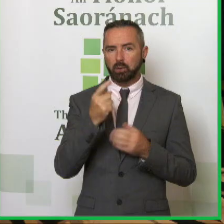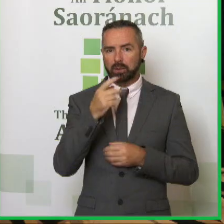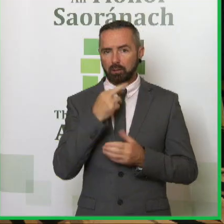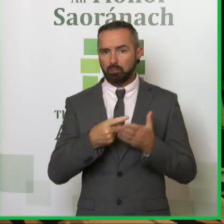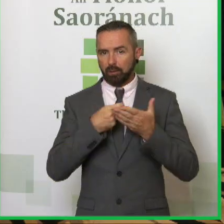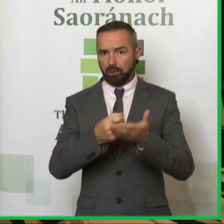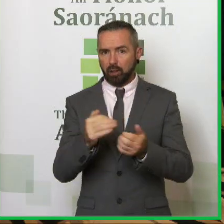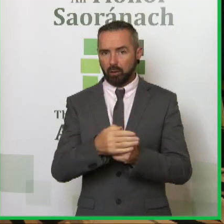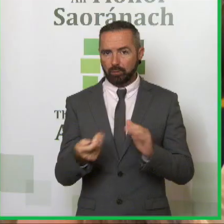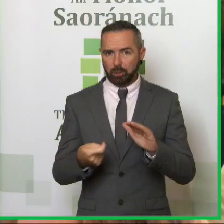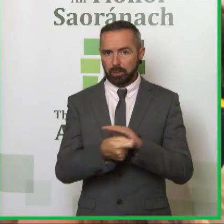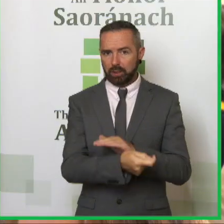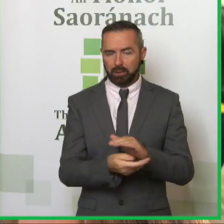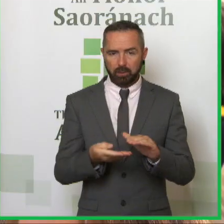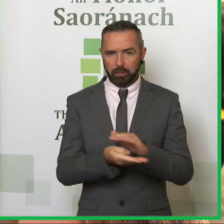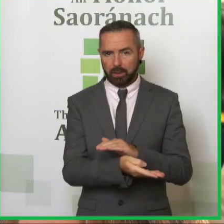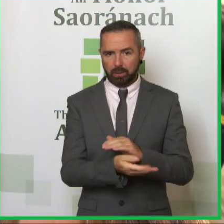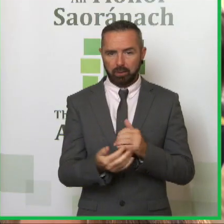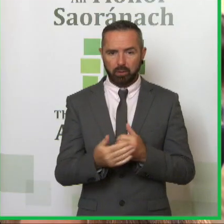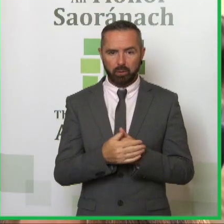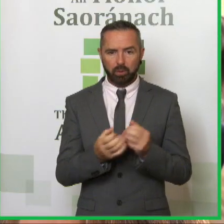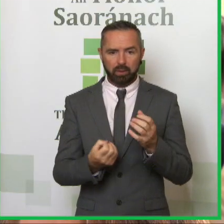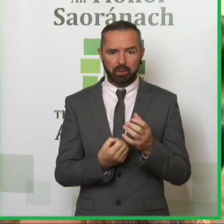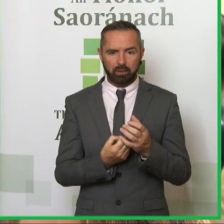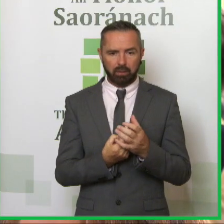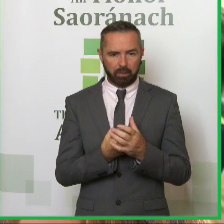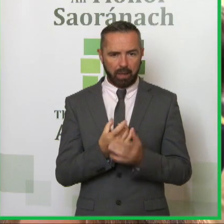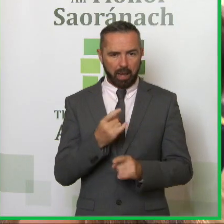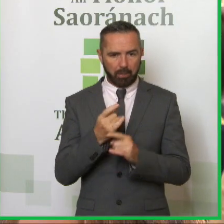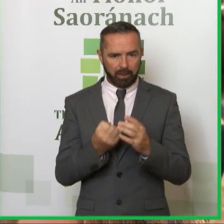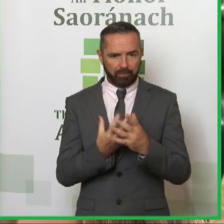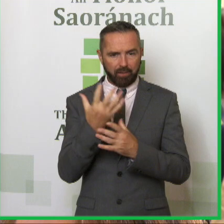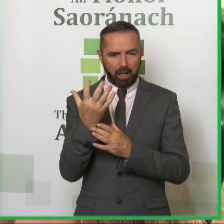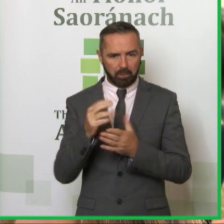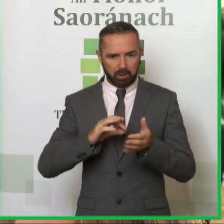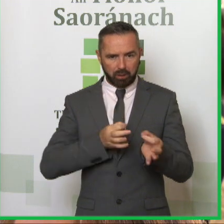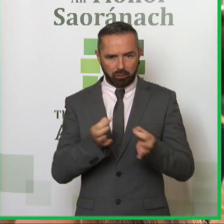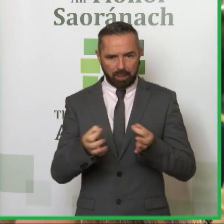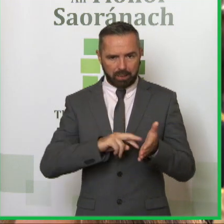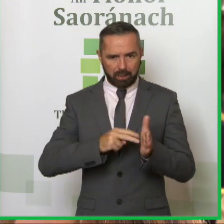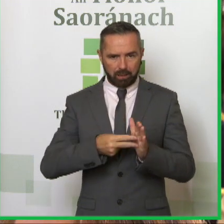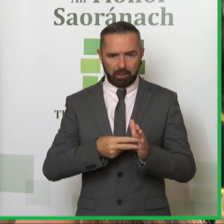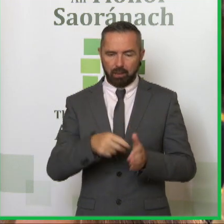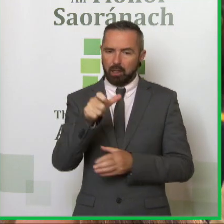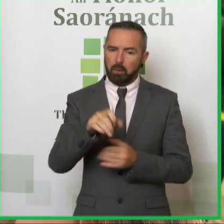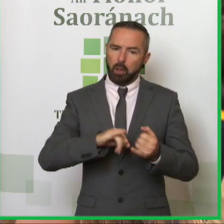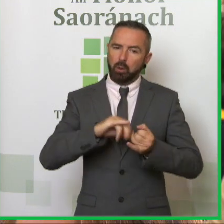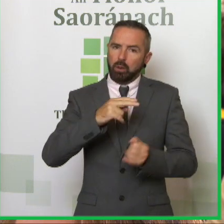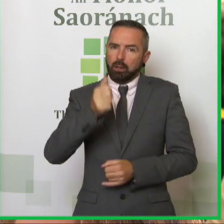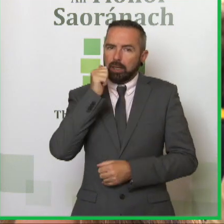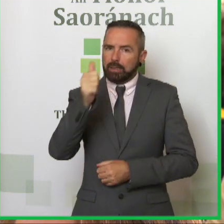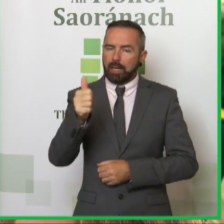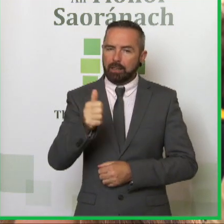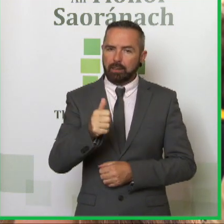inform the development of the next national drug strategy. So a person who is not attending the Assembly might wonder what submissions.